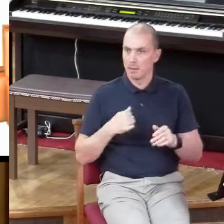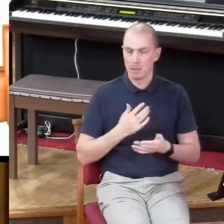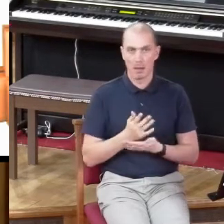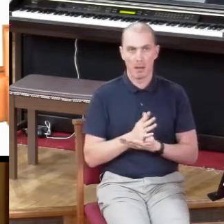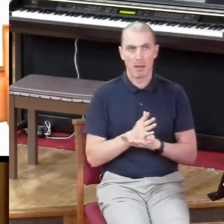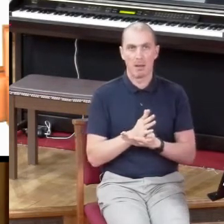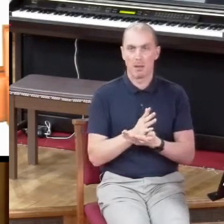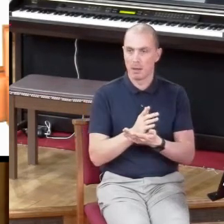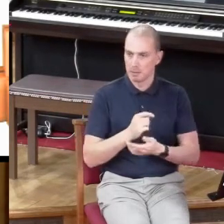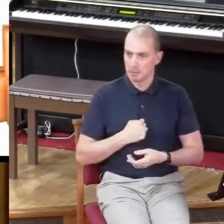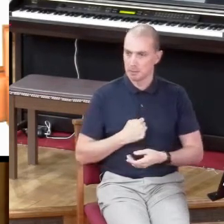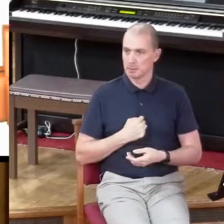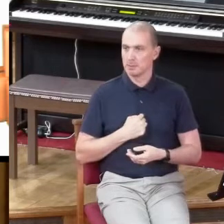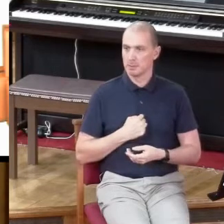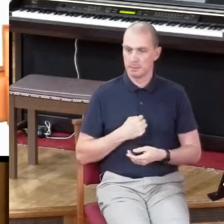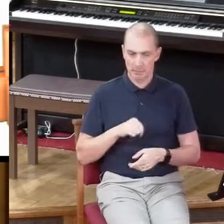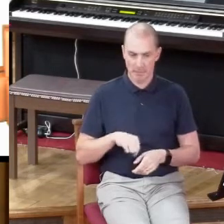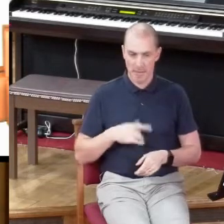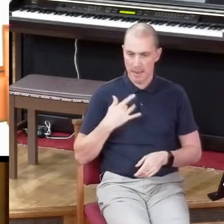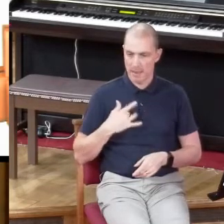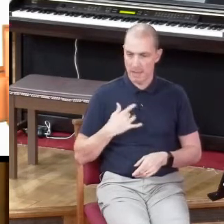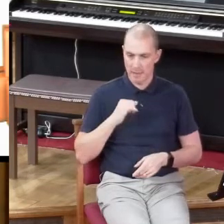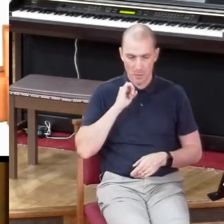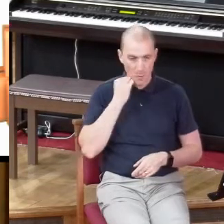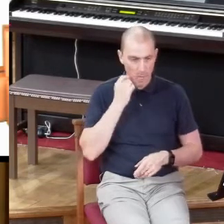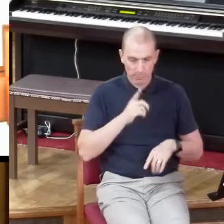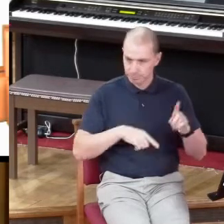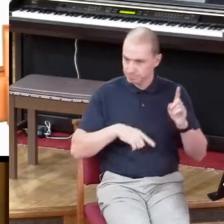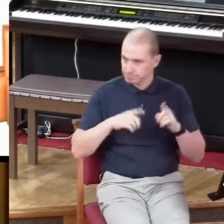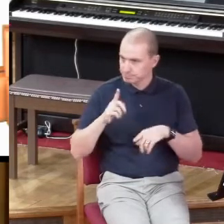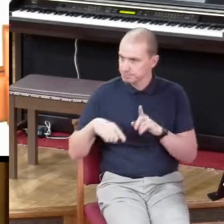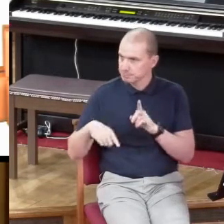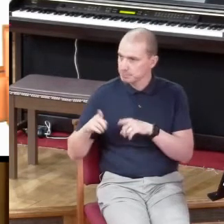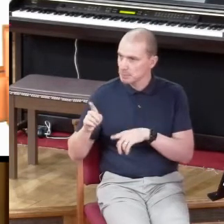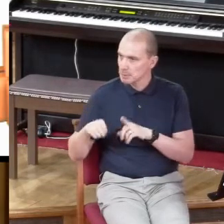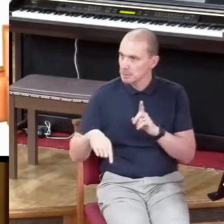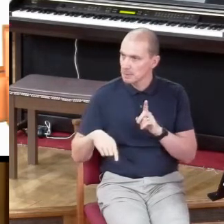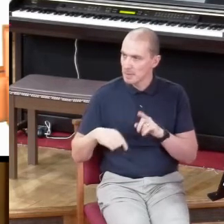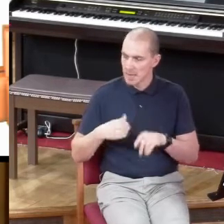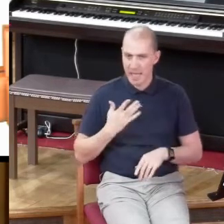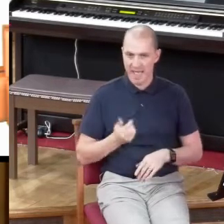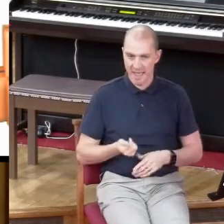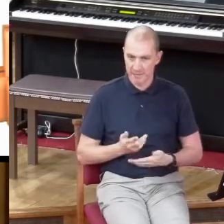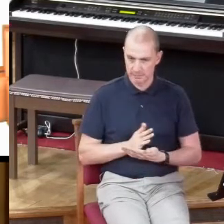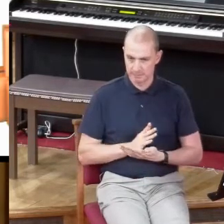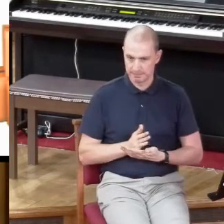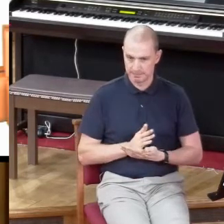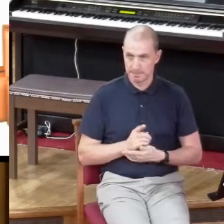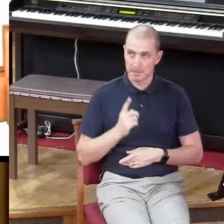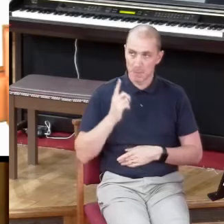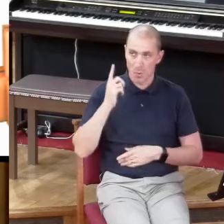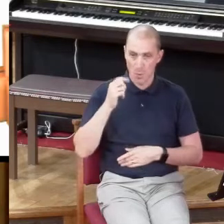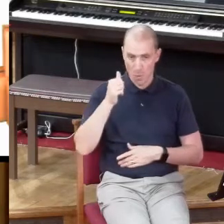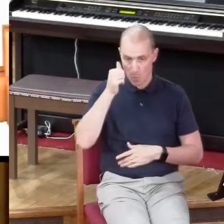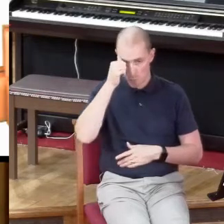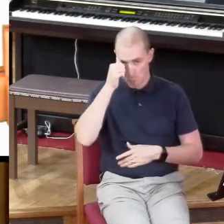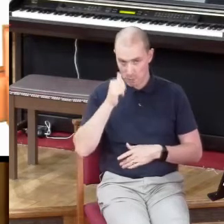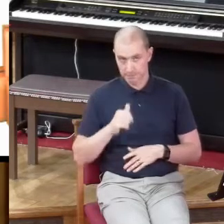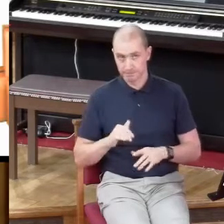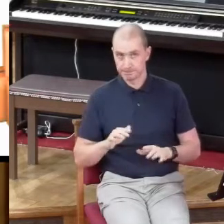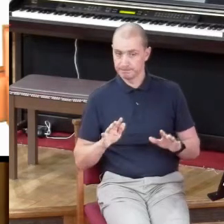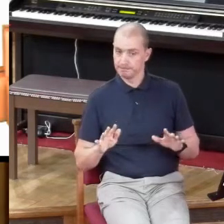neatly packaged. There are enough uncertainties in an unpredictable world, and God knows that. And that's